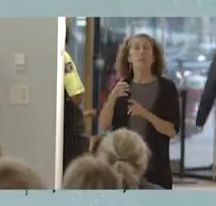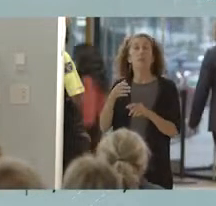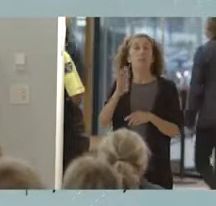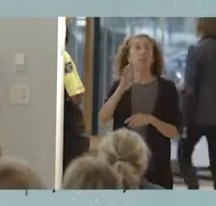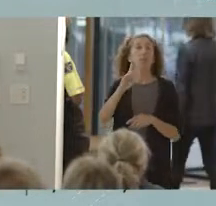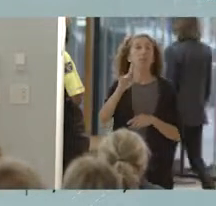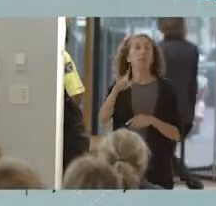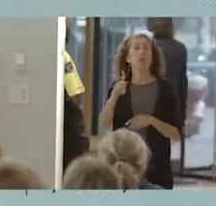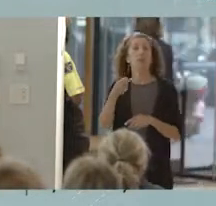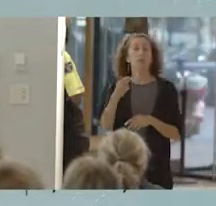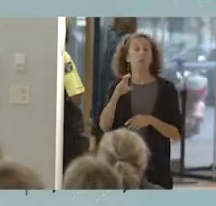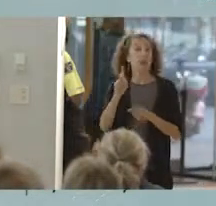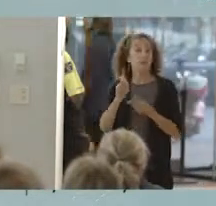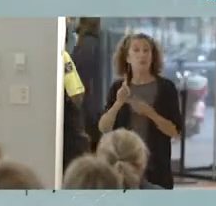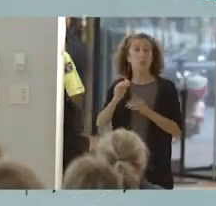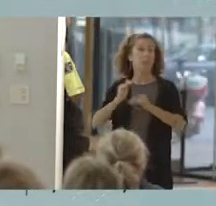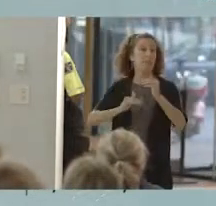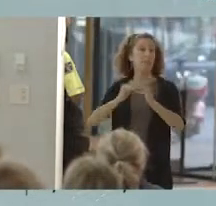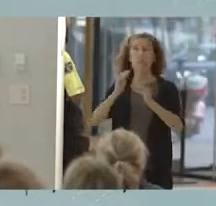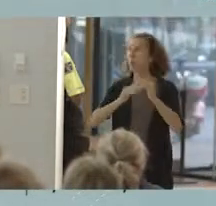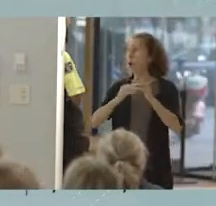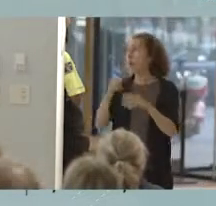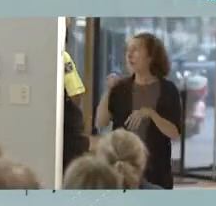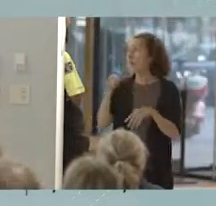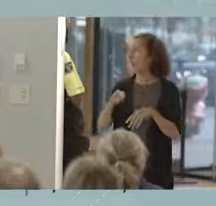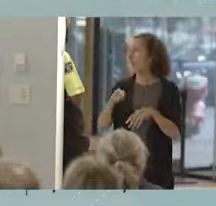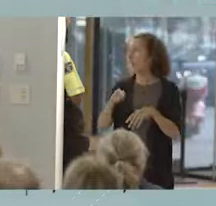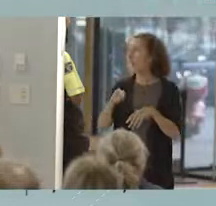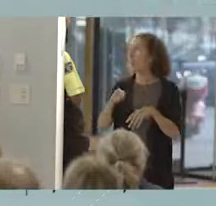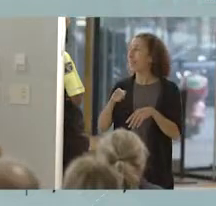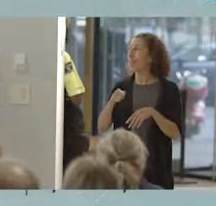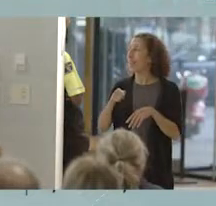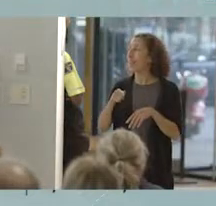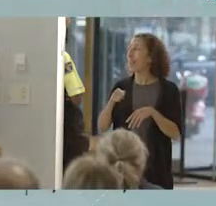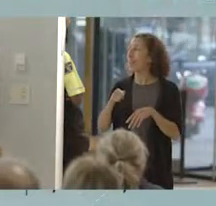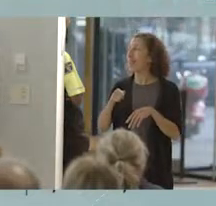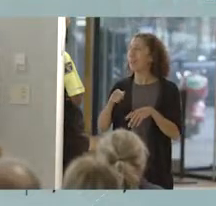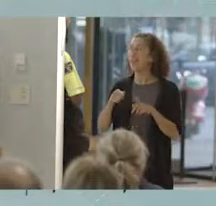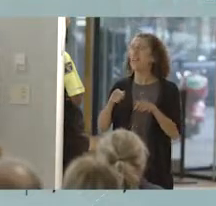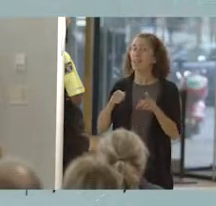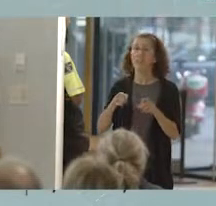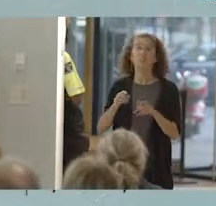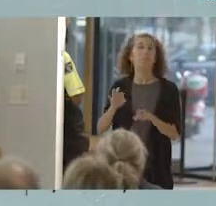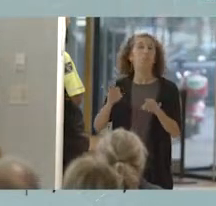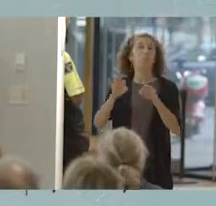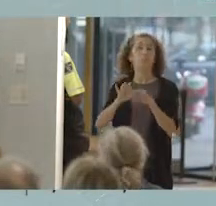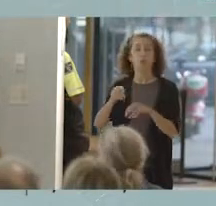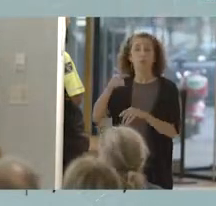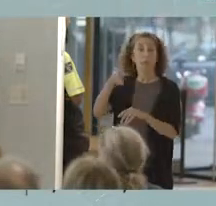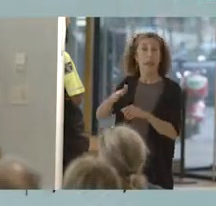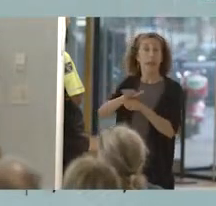itself. As I said, the wave action here is much higher, so that element actually needs to be higher. So it would